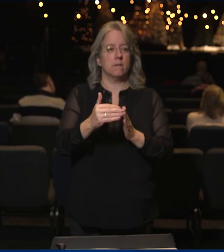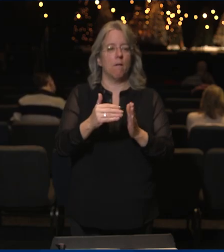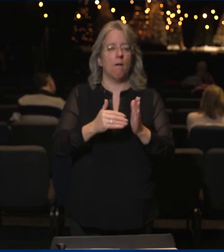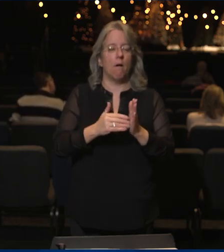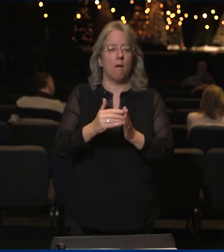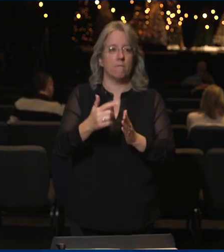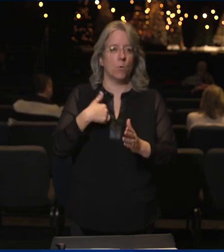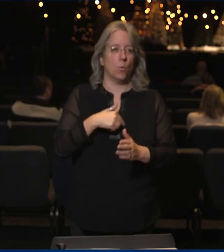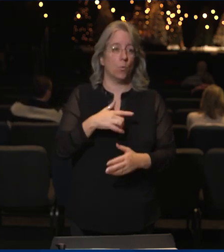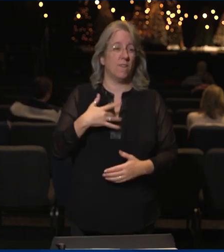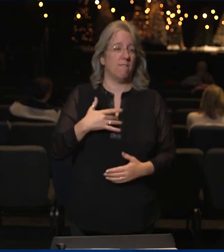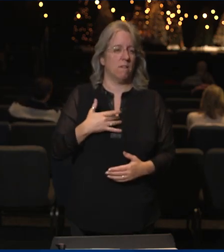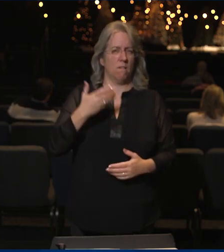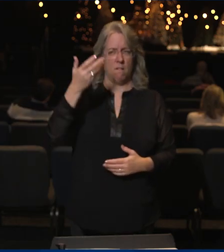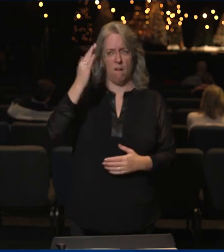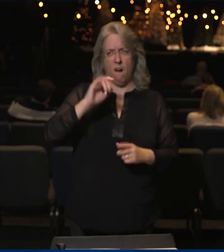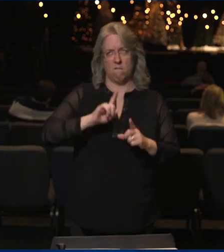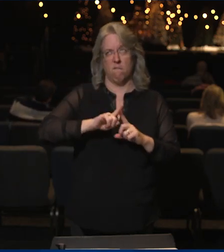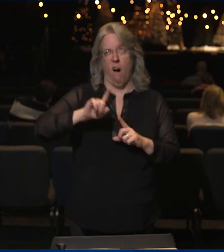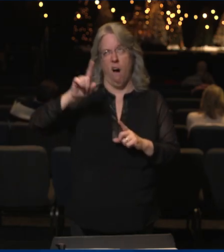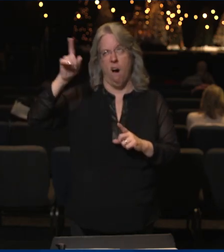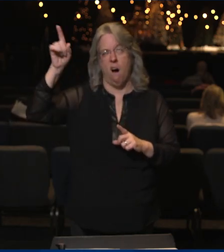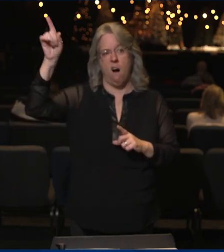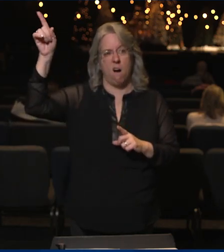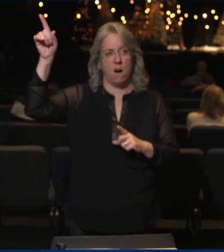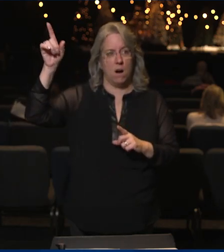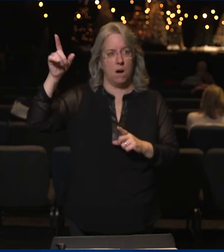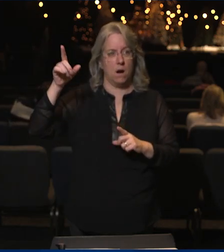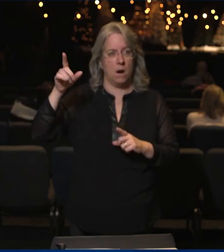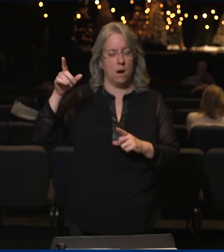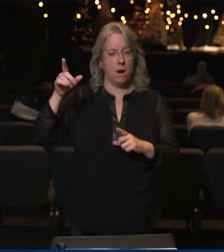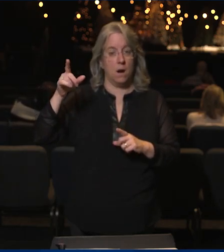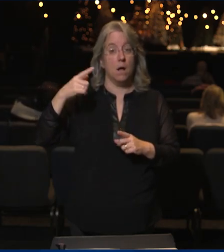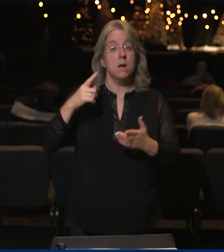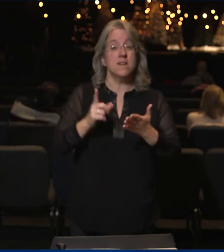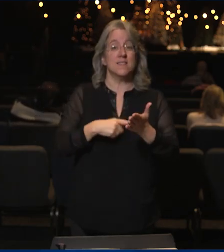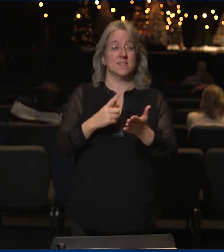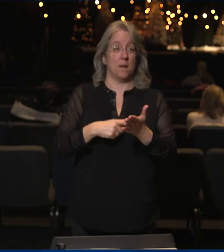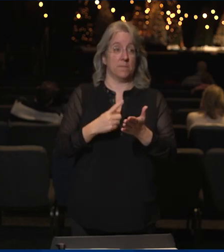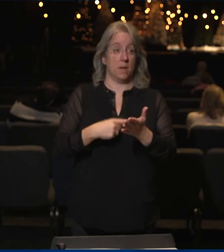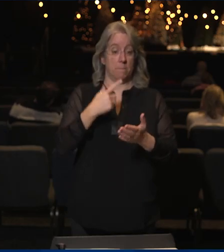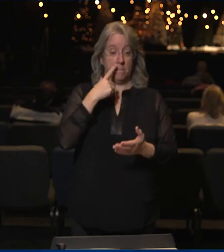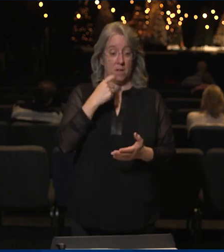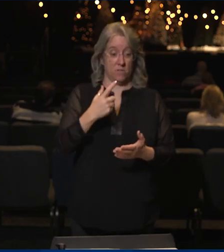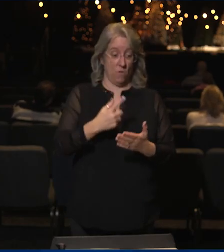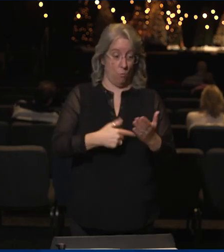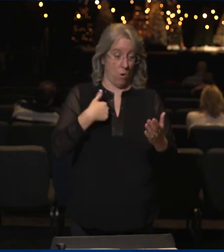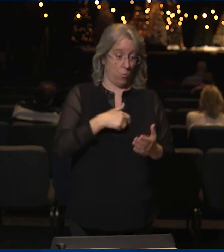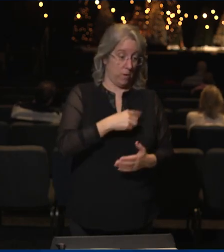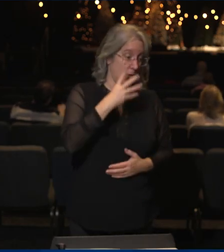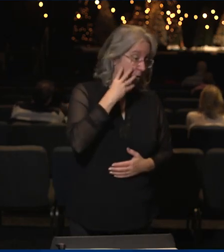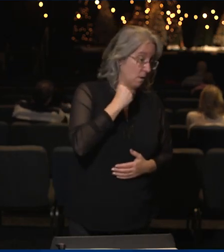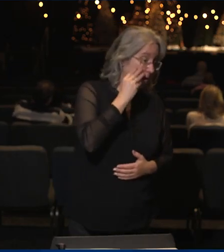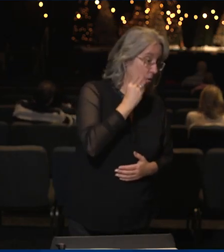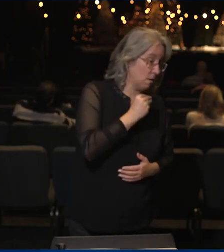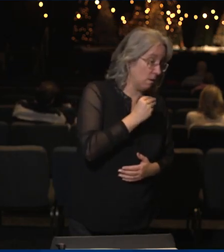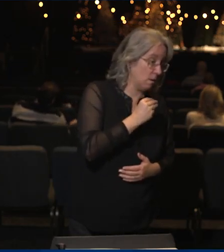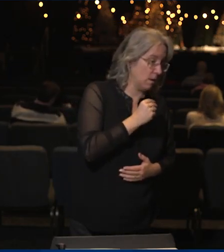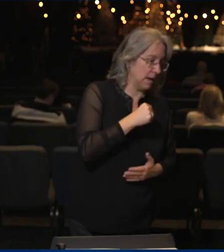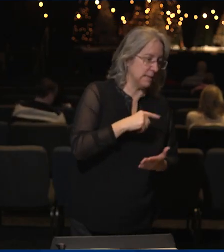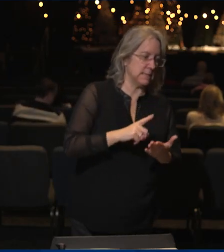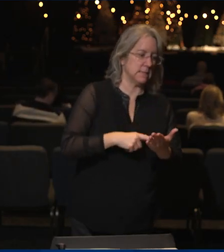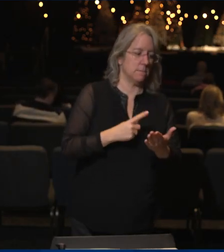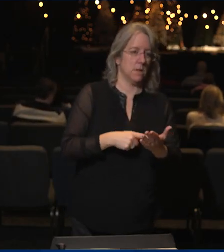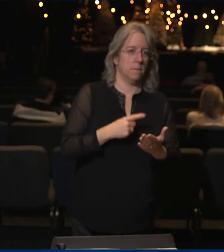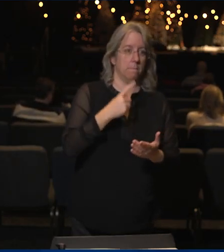that God is so far away, sometimes because of what we're going through, and sometimes